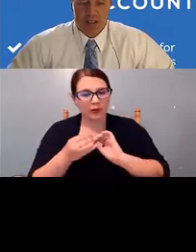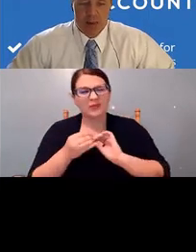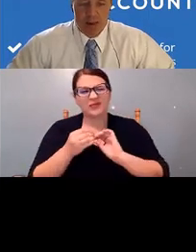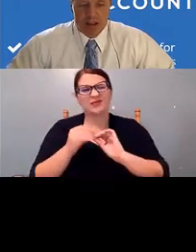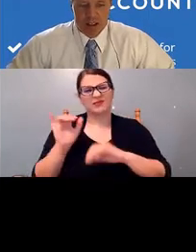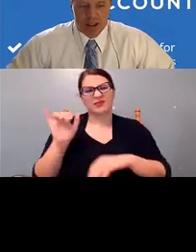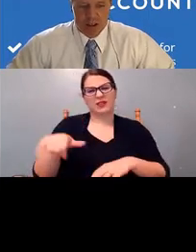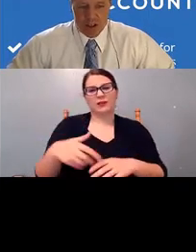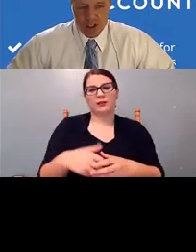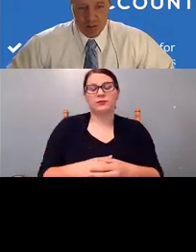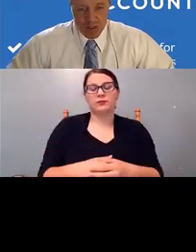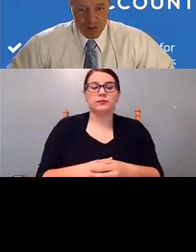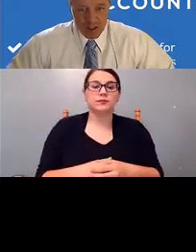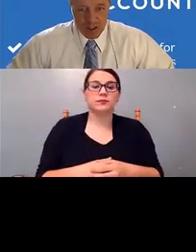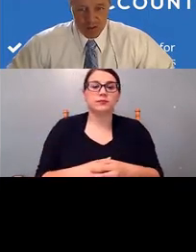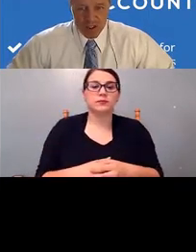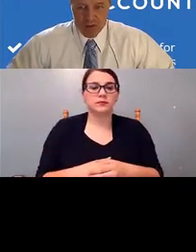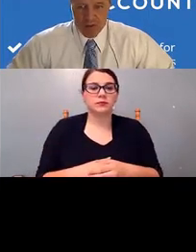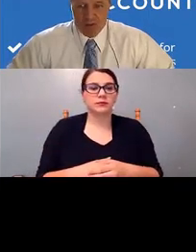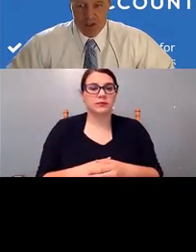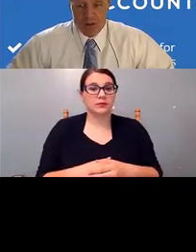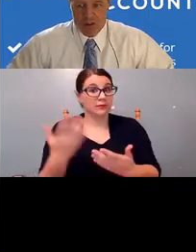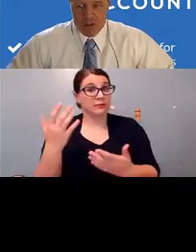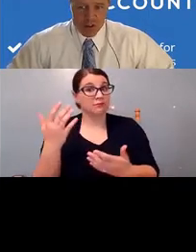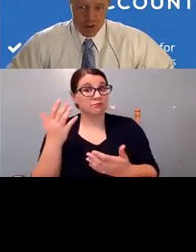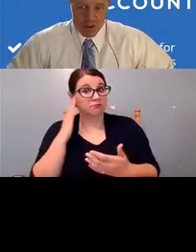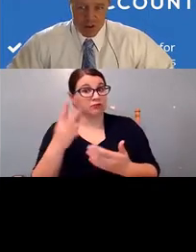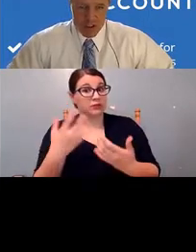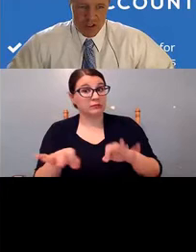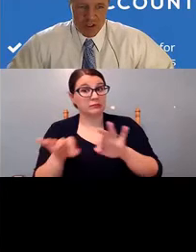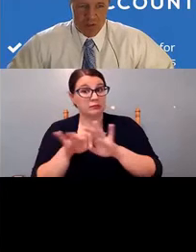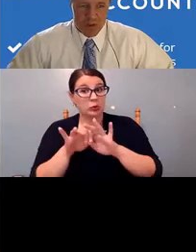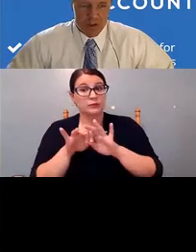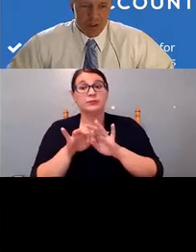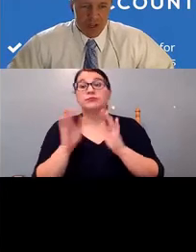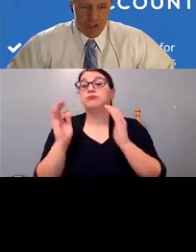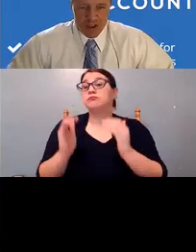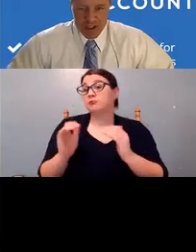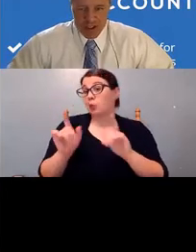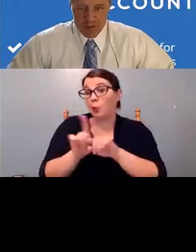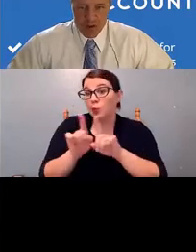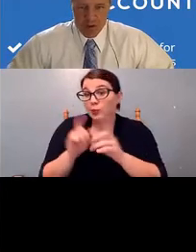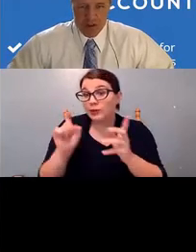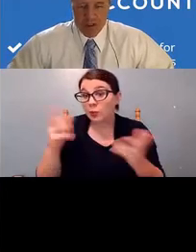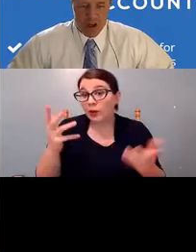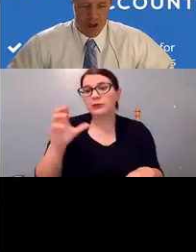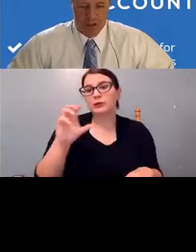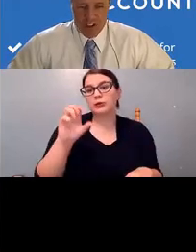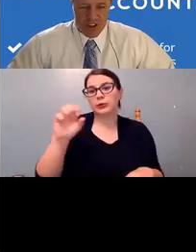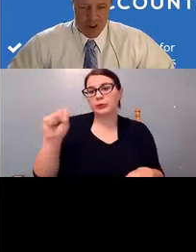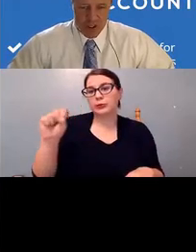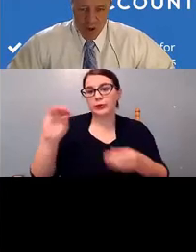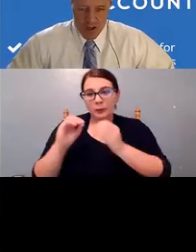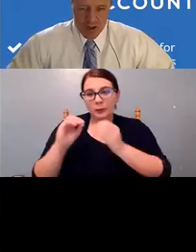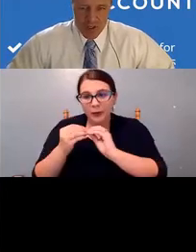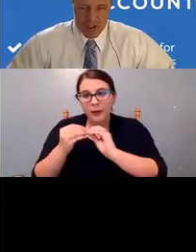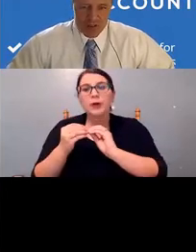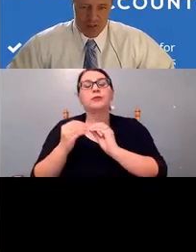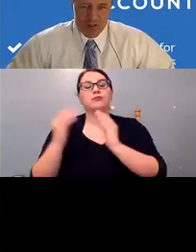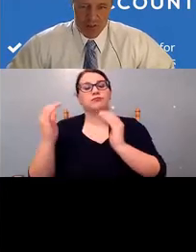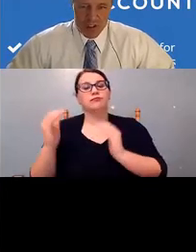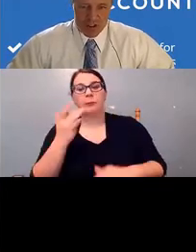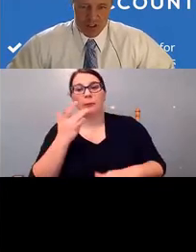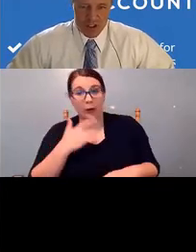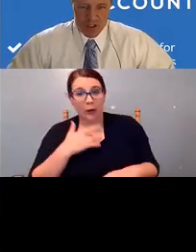that are going to be extremely helpful. Also your social security number and your date of birth. All of these are required pieces